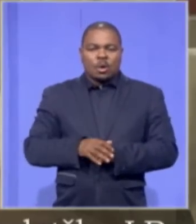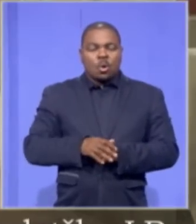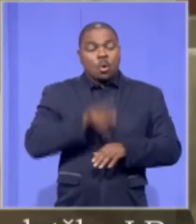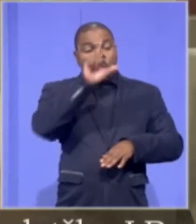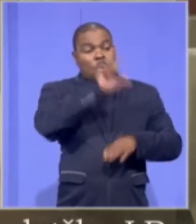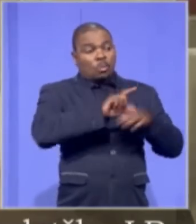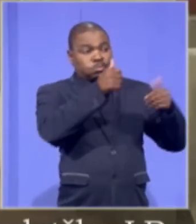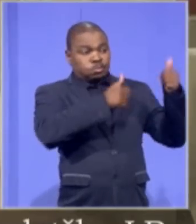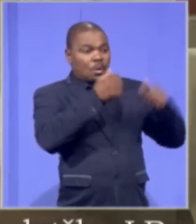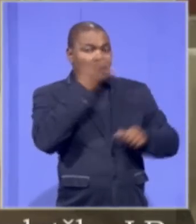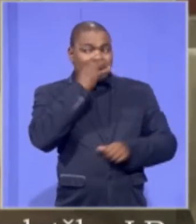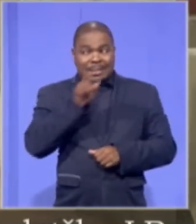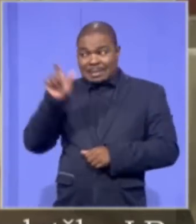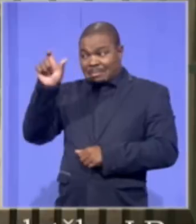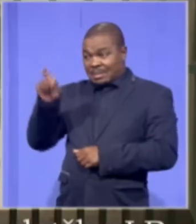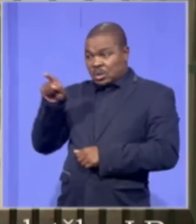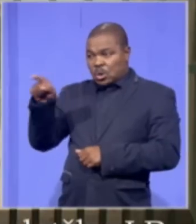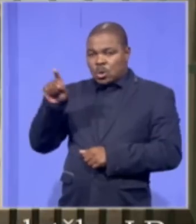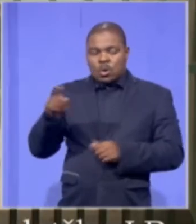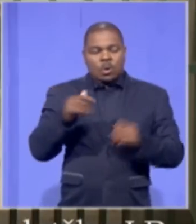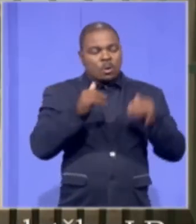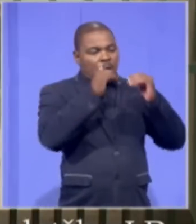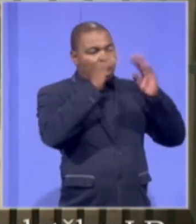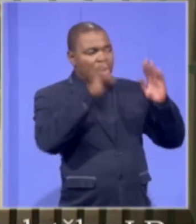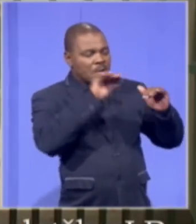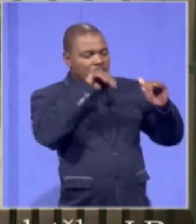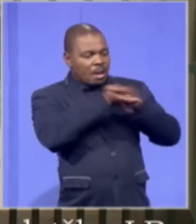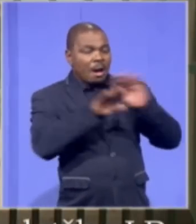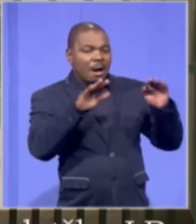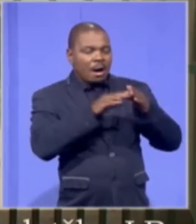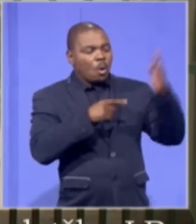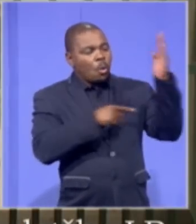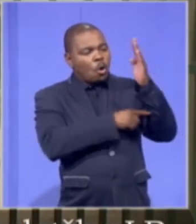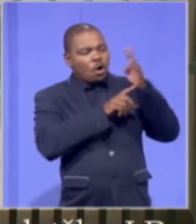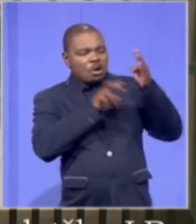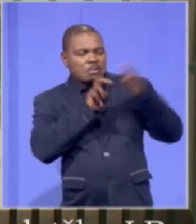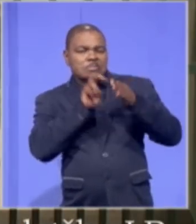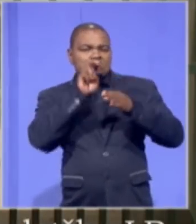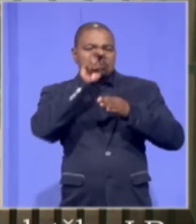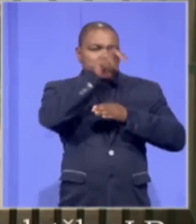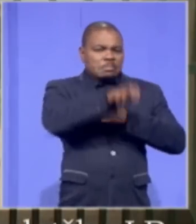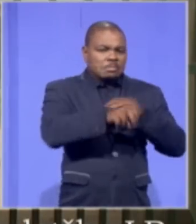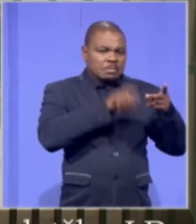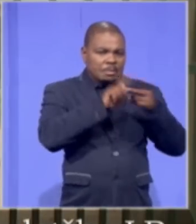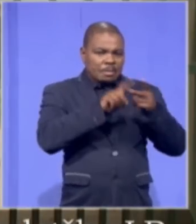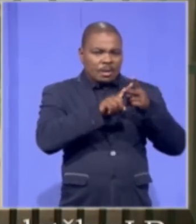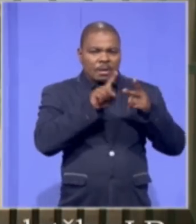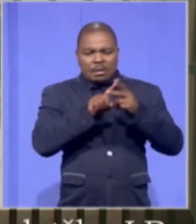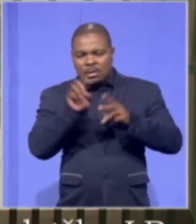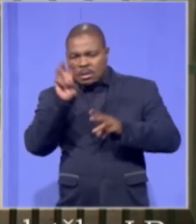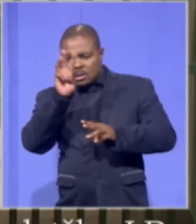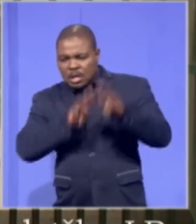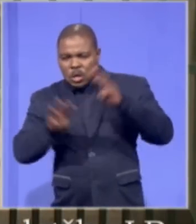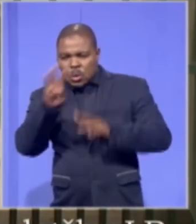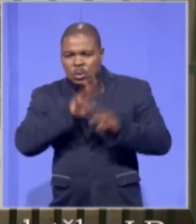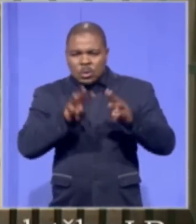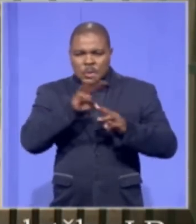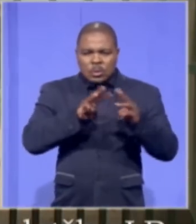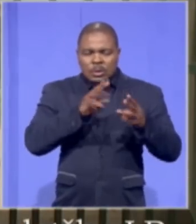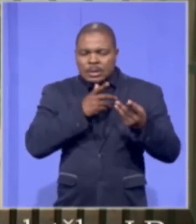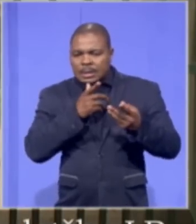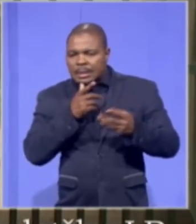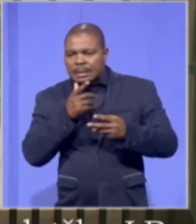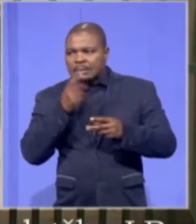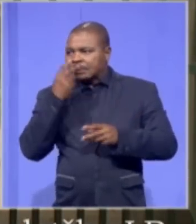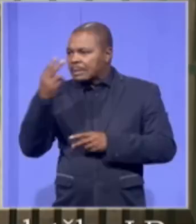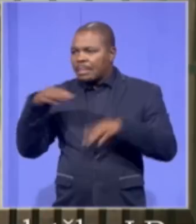bore mogononelo o tsene moagong wa college ka go taboga leboto go phunyoga kgoro yeo e šireletšwago ke bahlapetši letšatši ka moka le mpša.